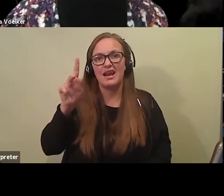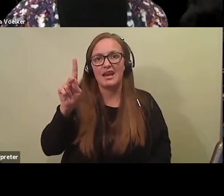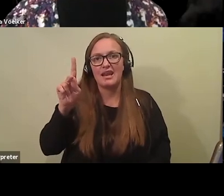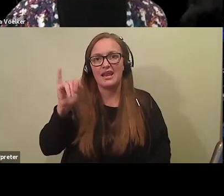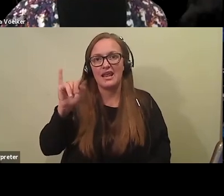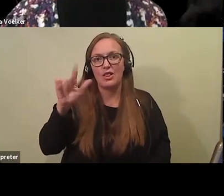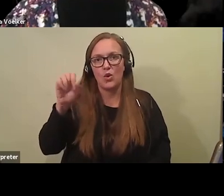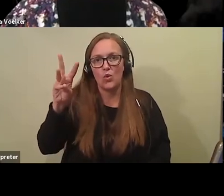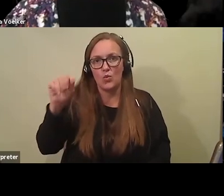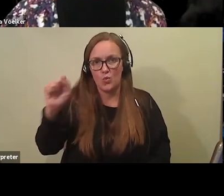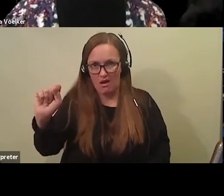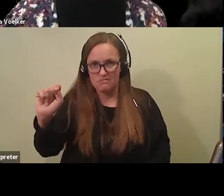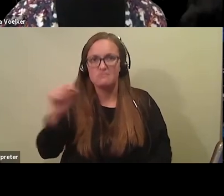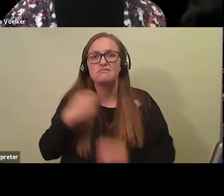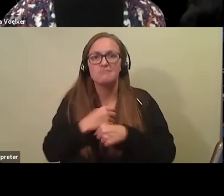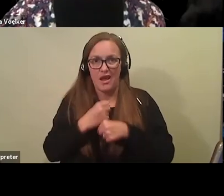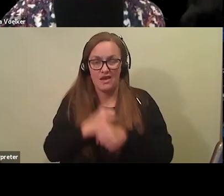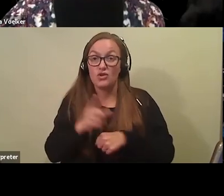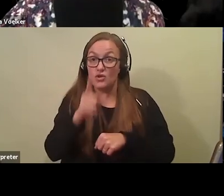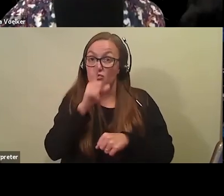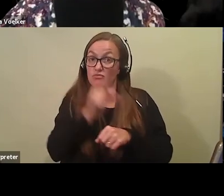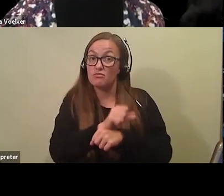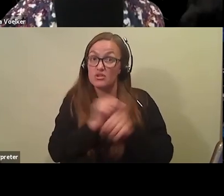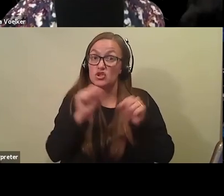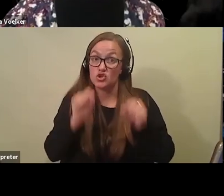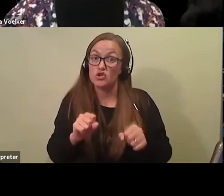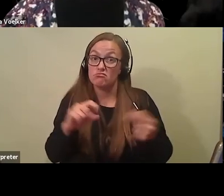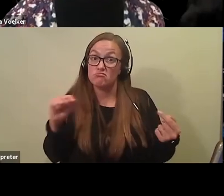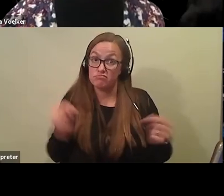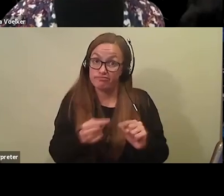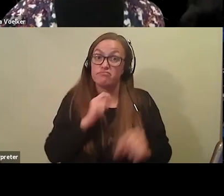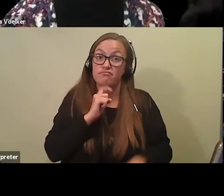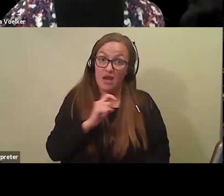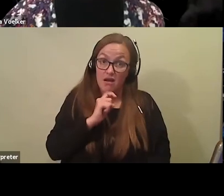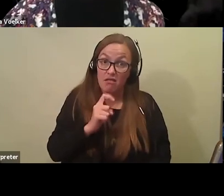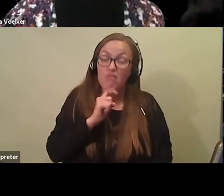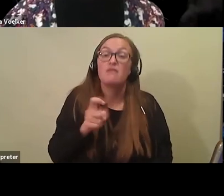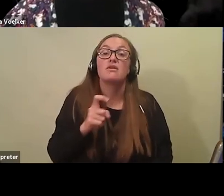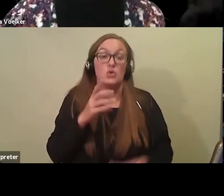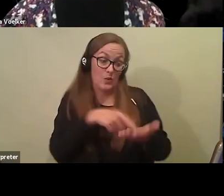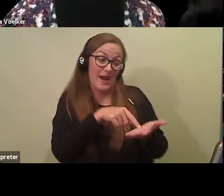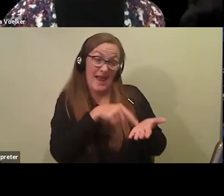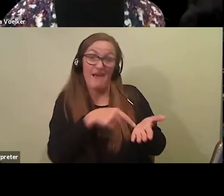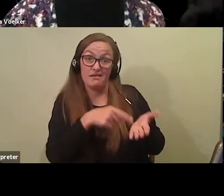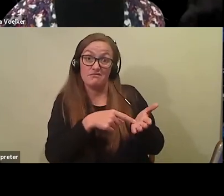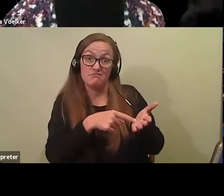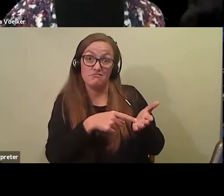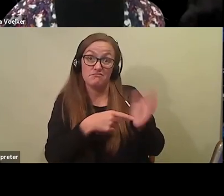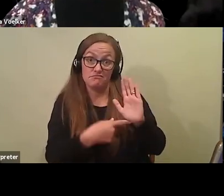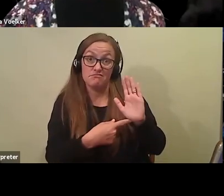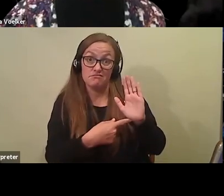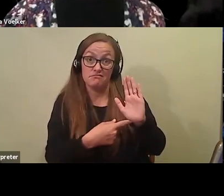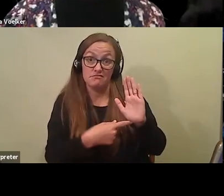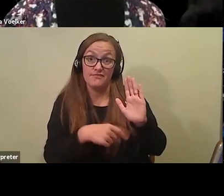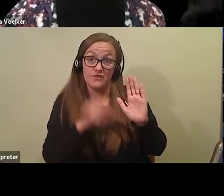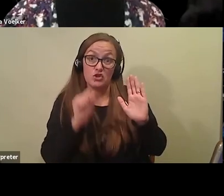know, if you can really damage and burn and cut steel and so on, or your hand if you prefer, like a, you